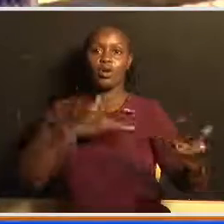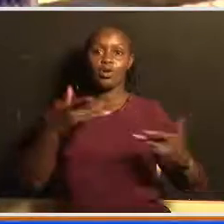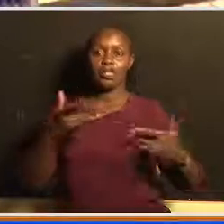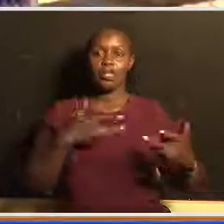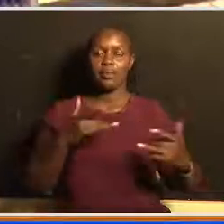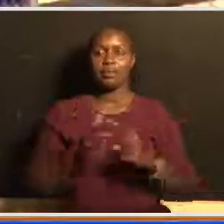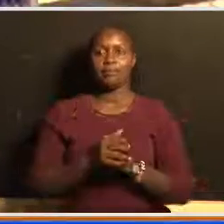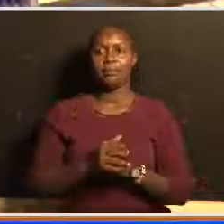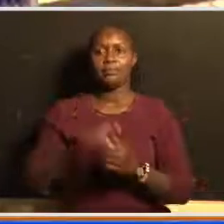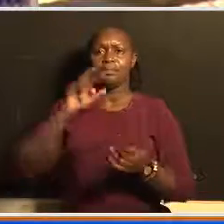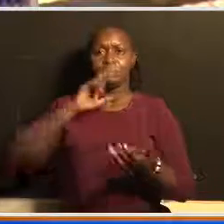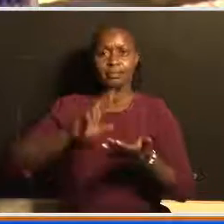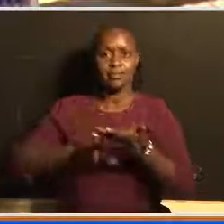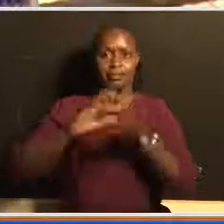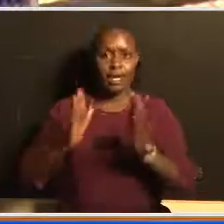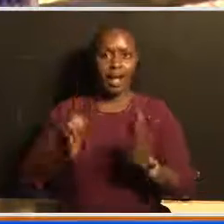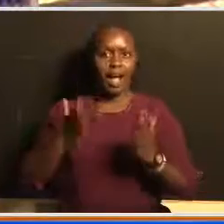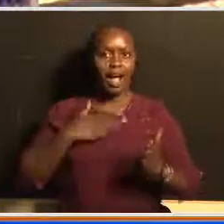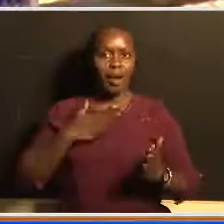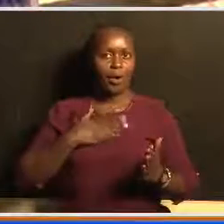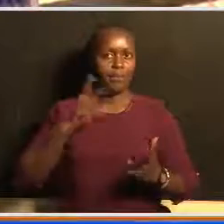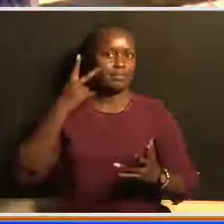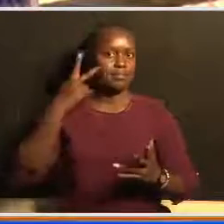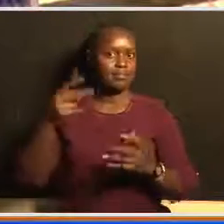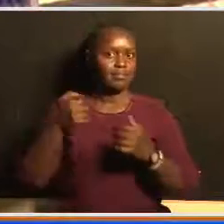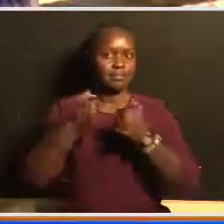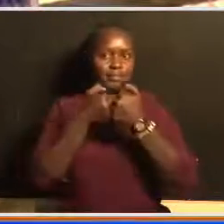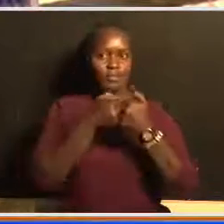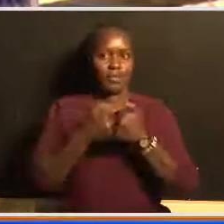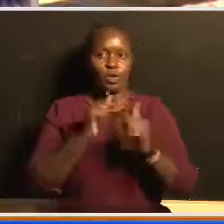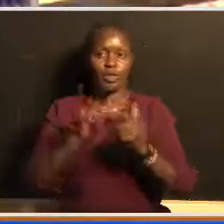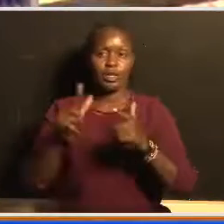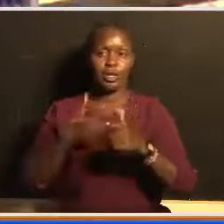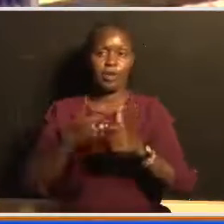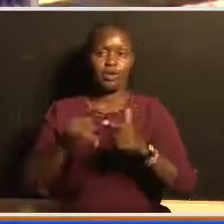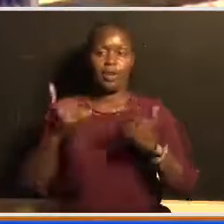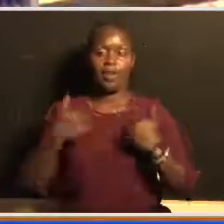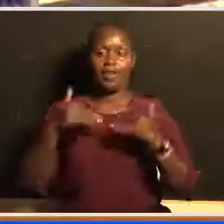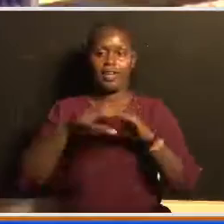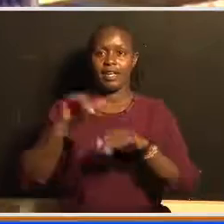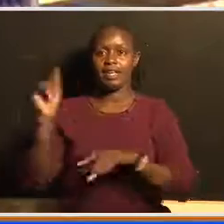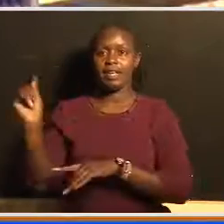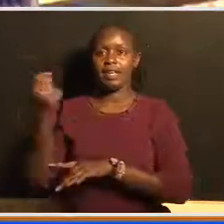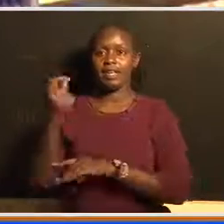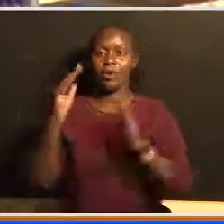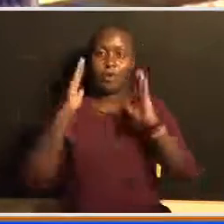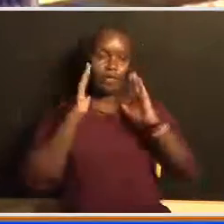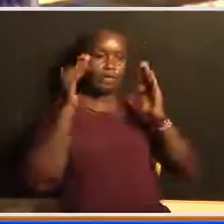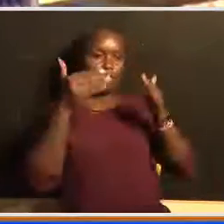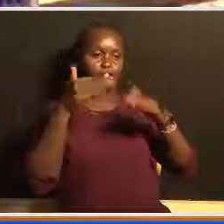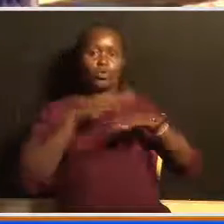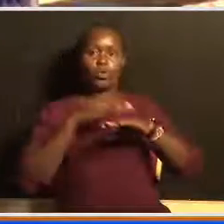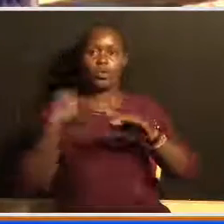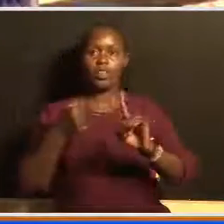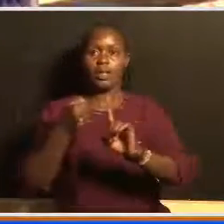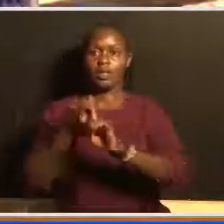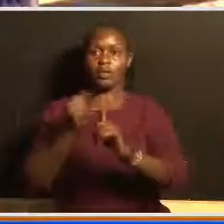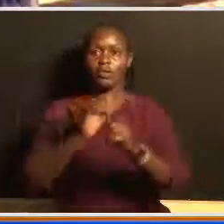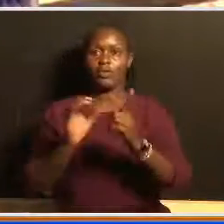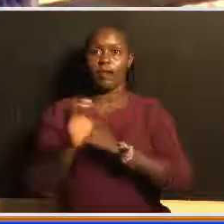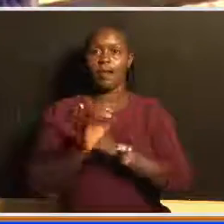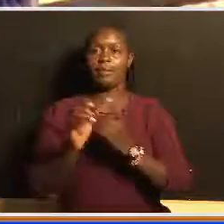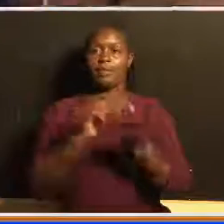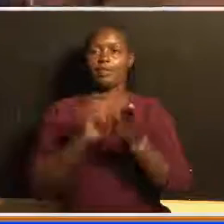Mbai, examines the main challenges faced by albinos in Kenya, with a particular focus on the impact of climate